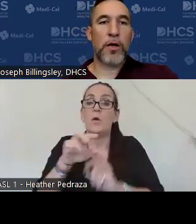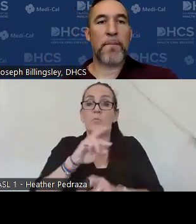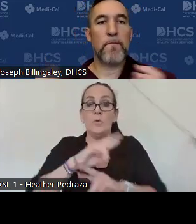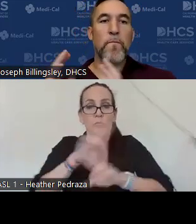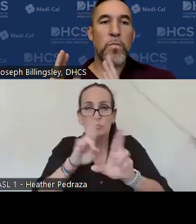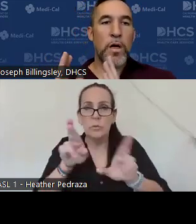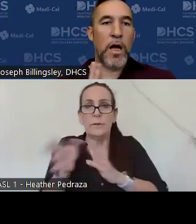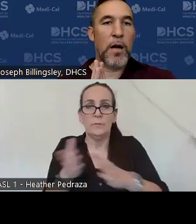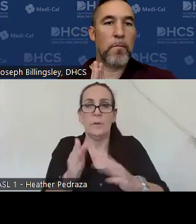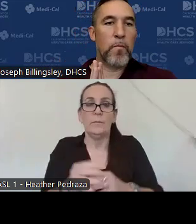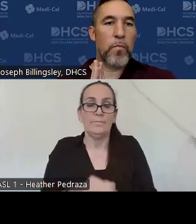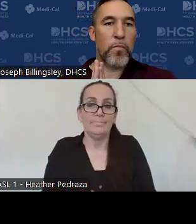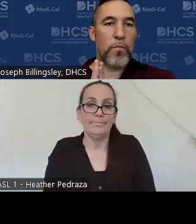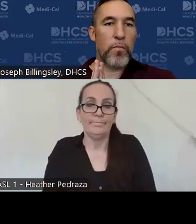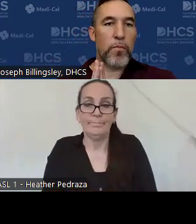Okay.